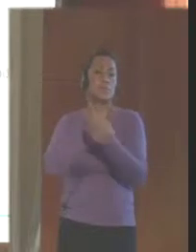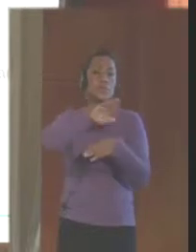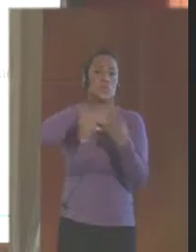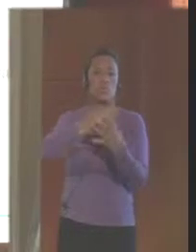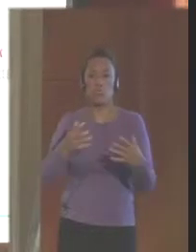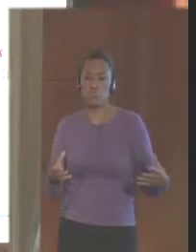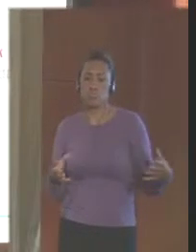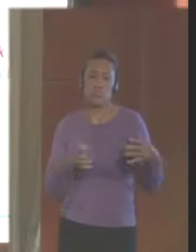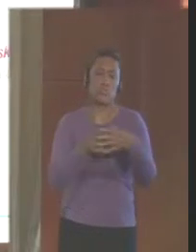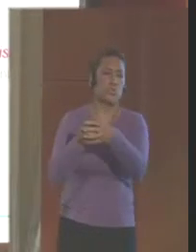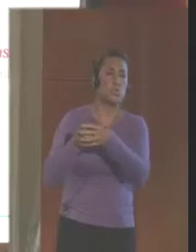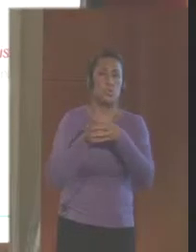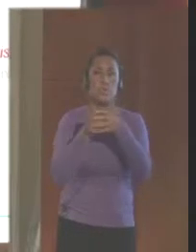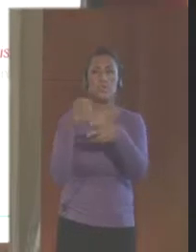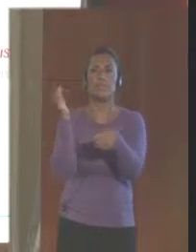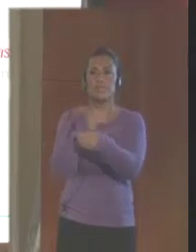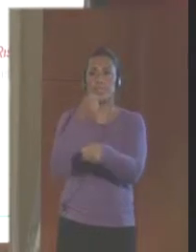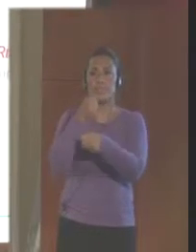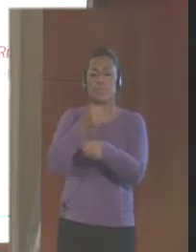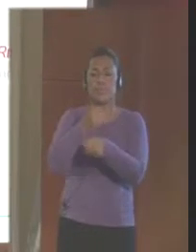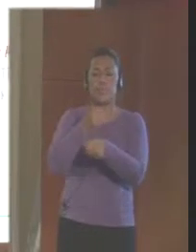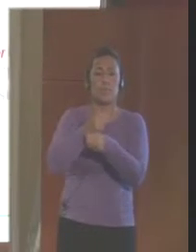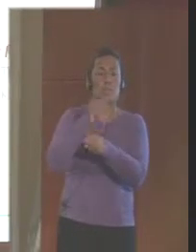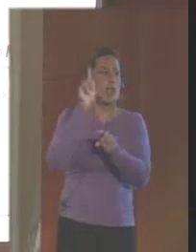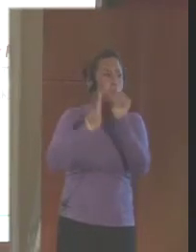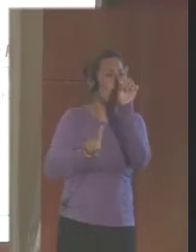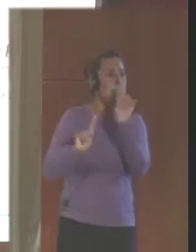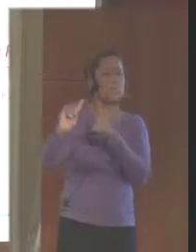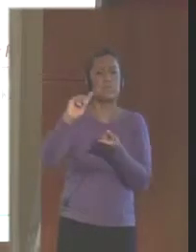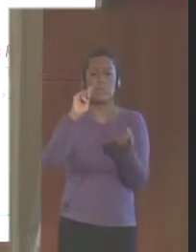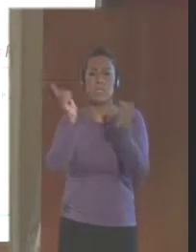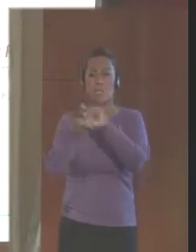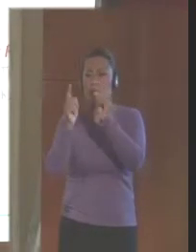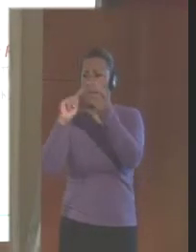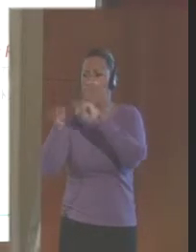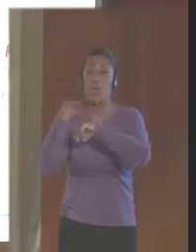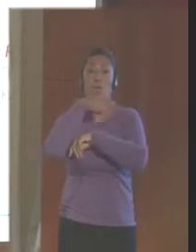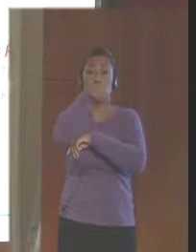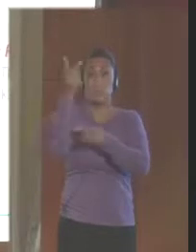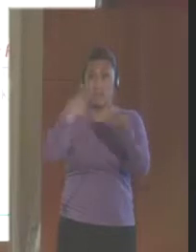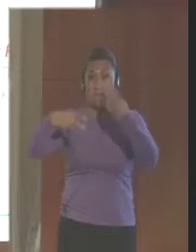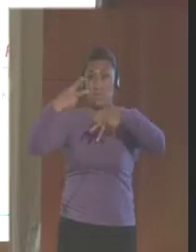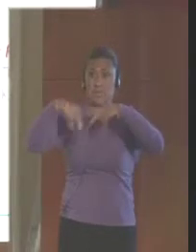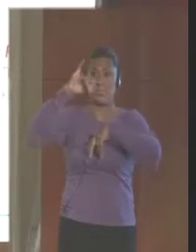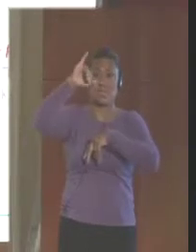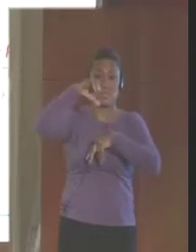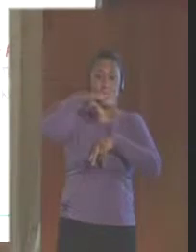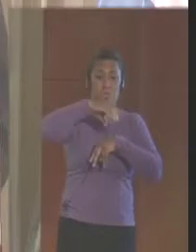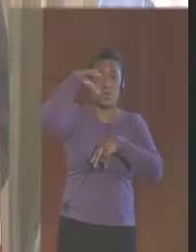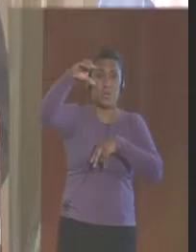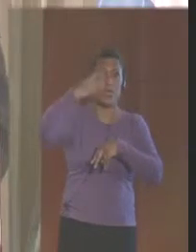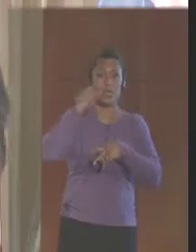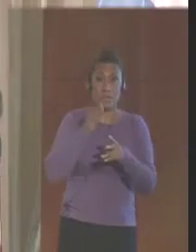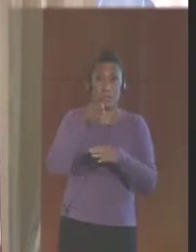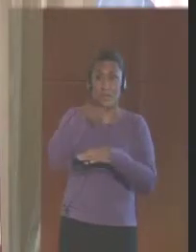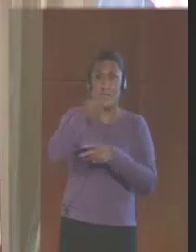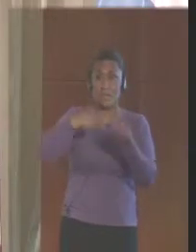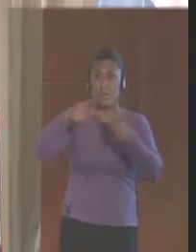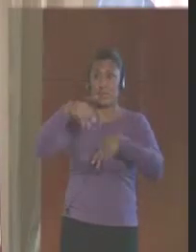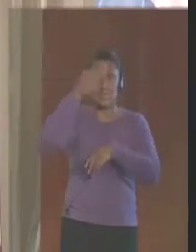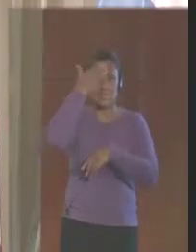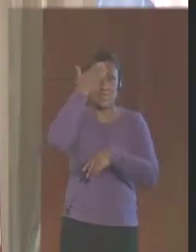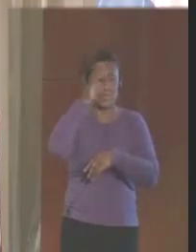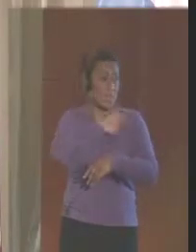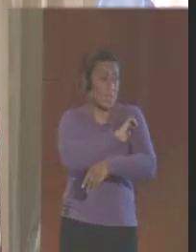to Trinidad and Tobago and you are familiar with the energy sector and the activities which takes place on the Point